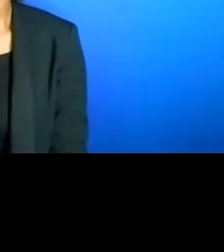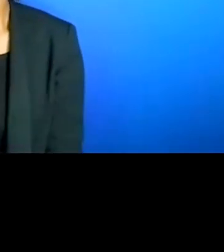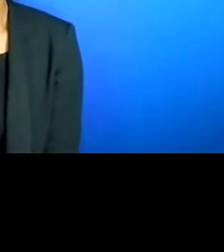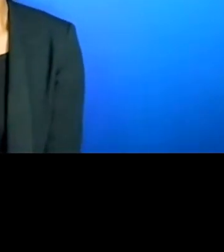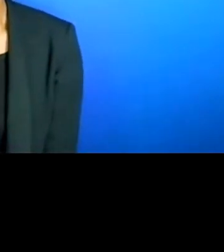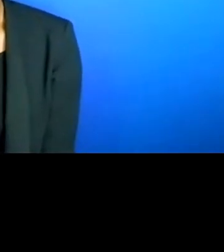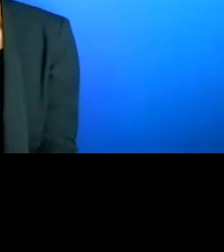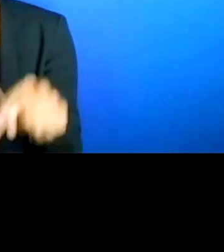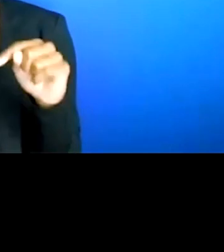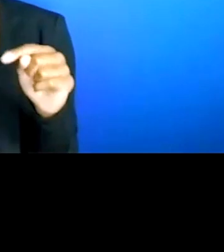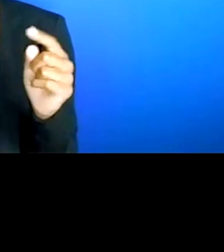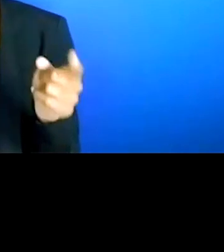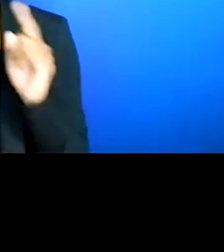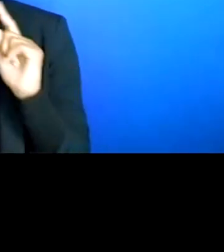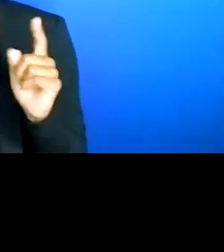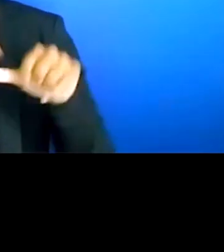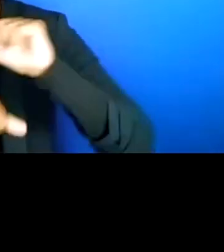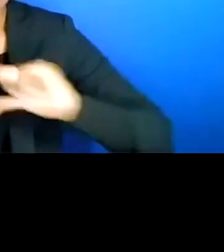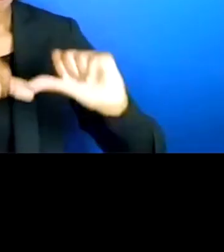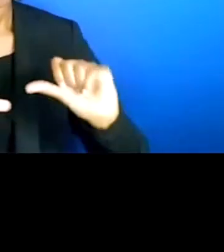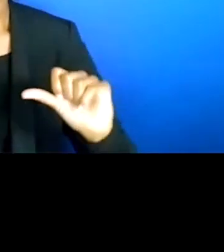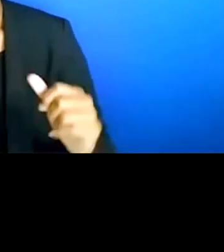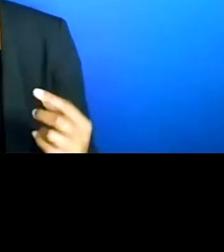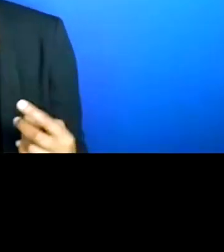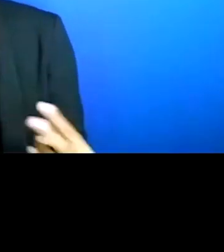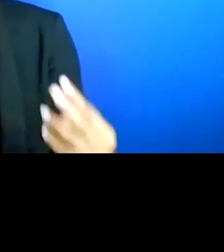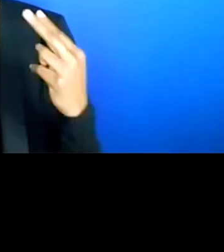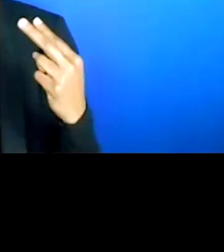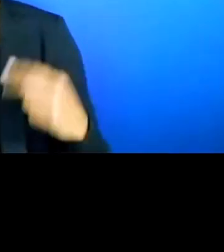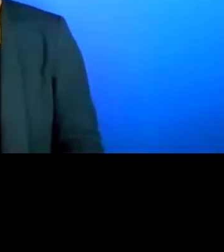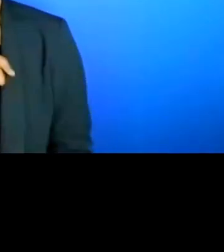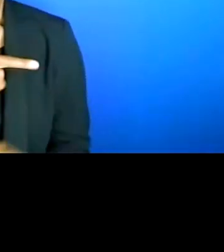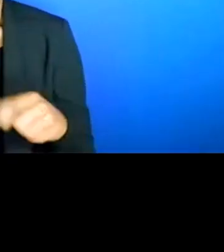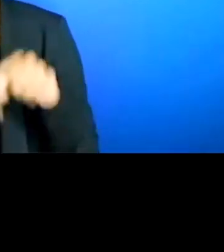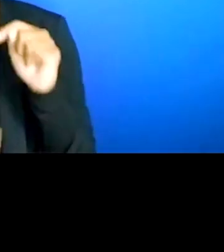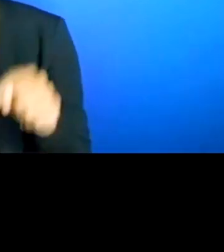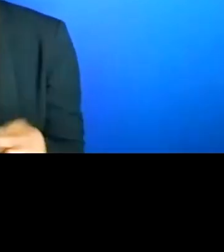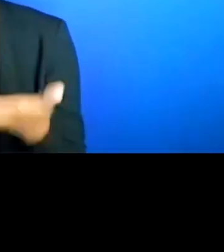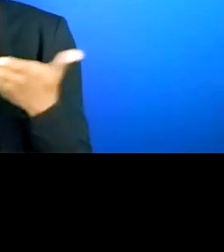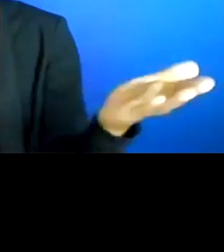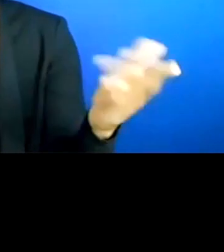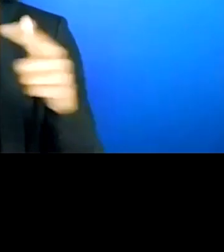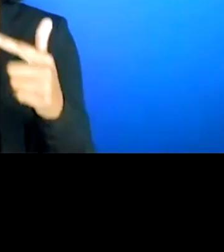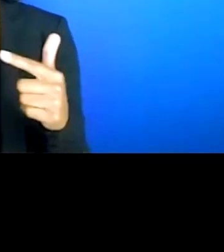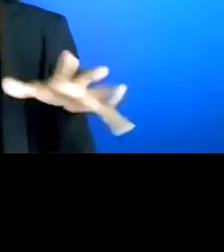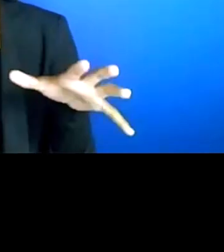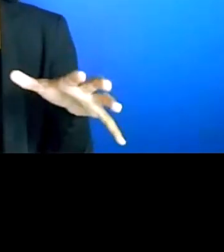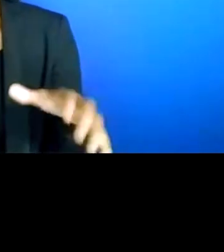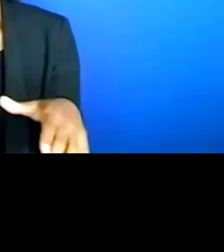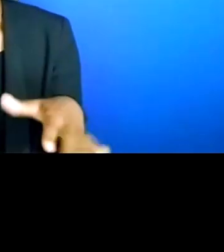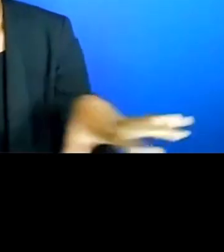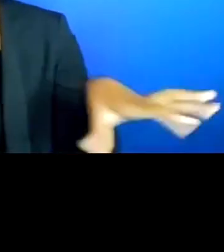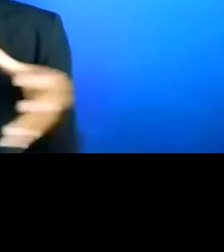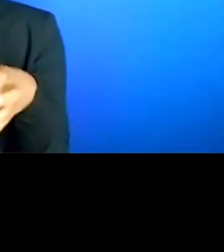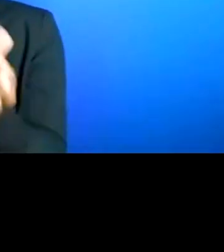can see us, but we can't see you. So what we're going to do is we're going to come back for sort of almost a party in a sense, where we can